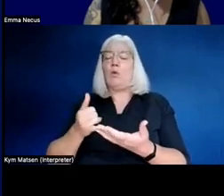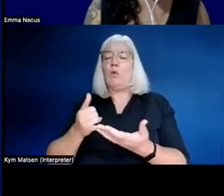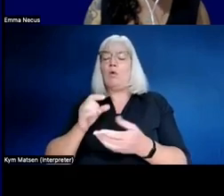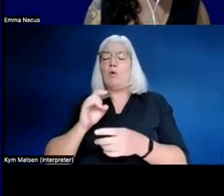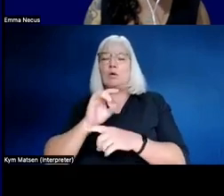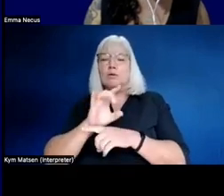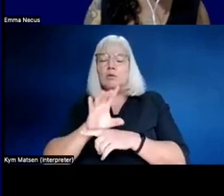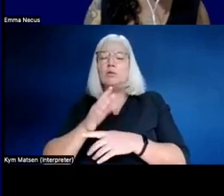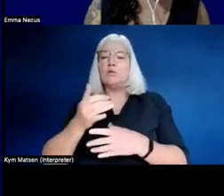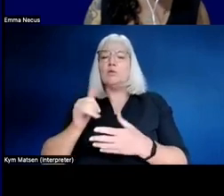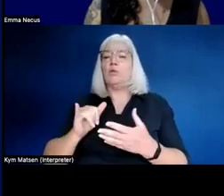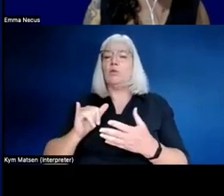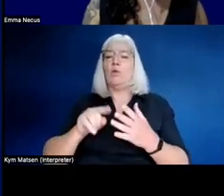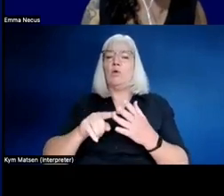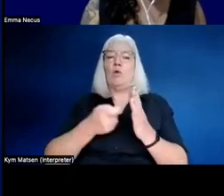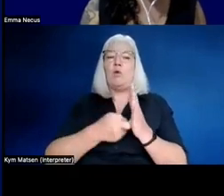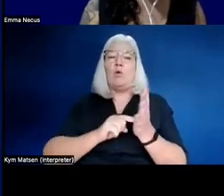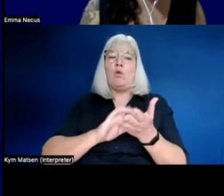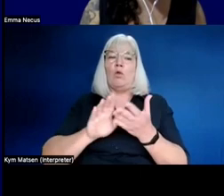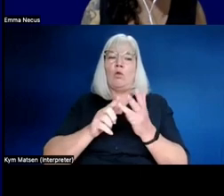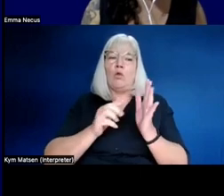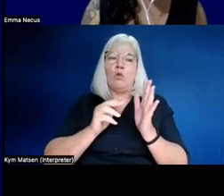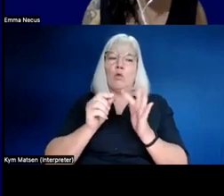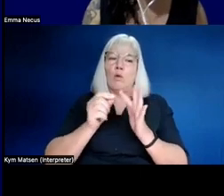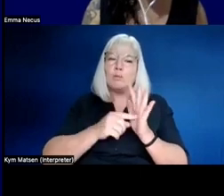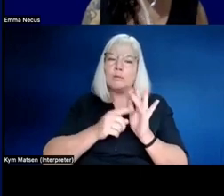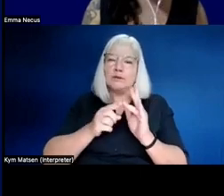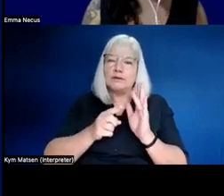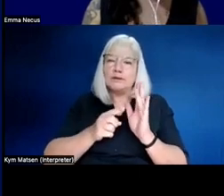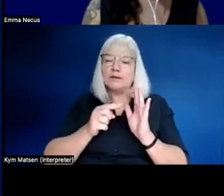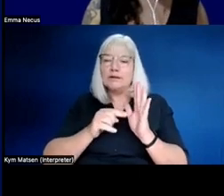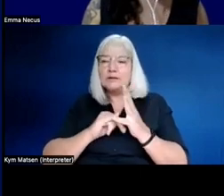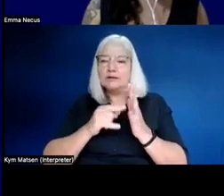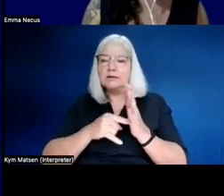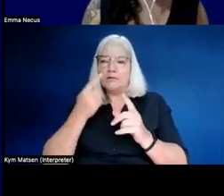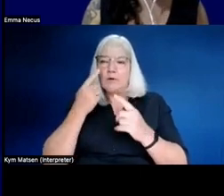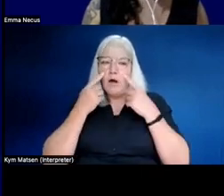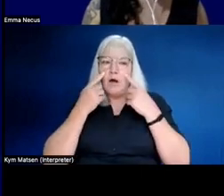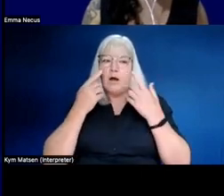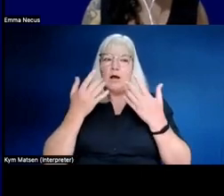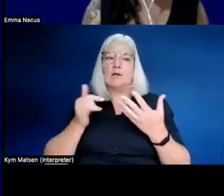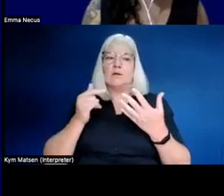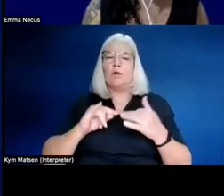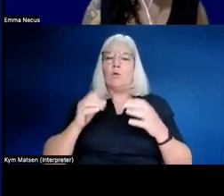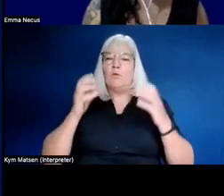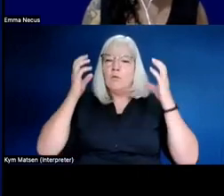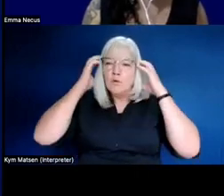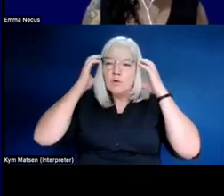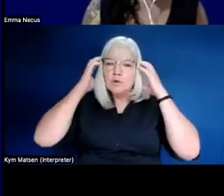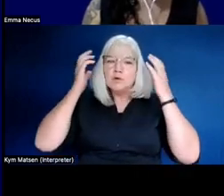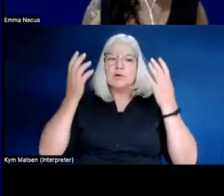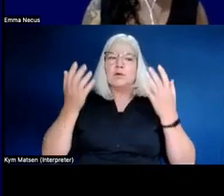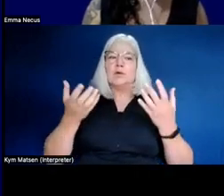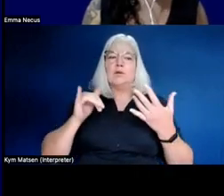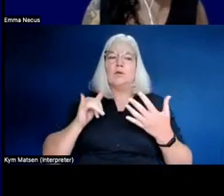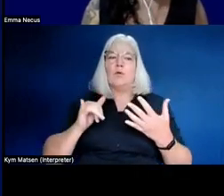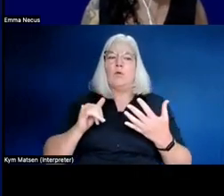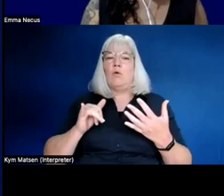and mobility specialist, technology specialist providing access, and as I mentioned before, some specialist